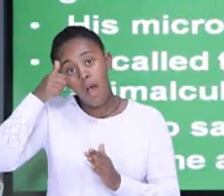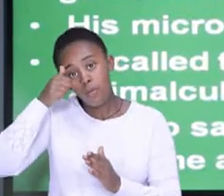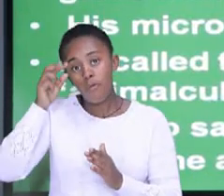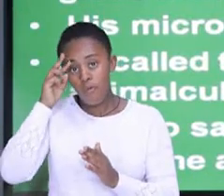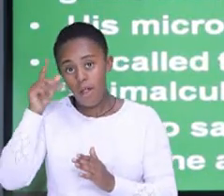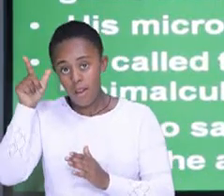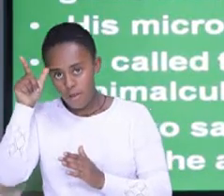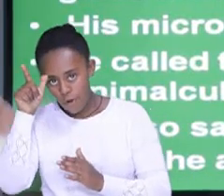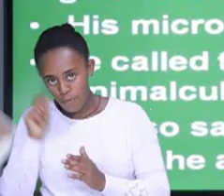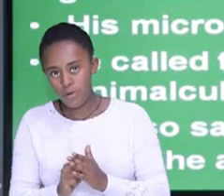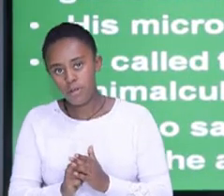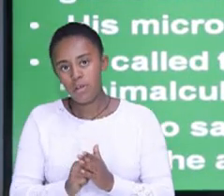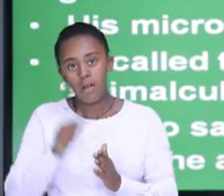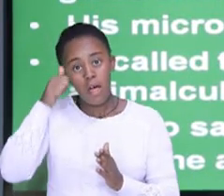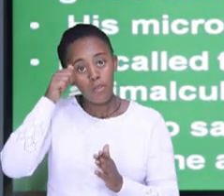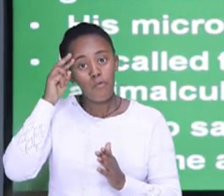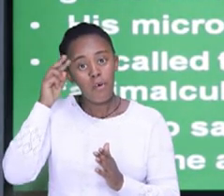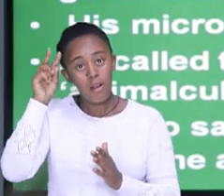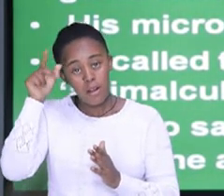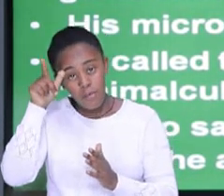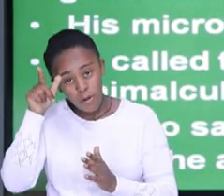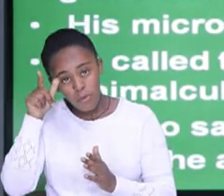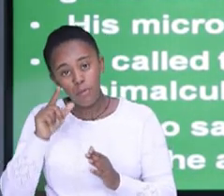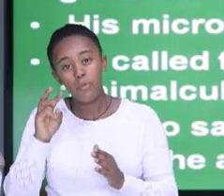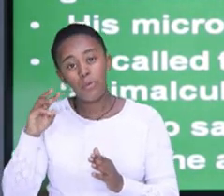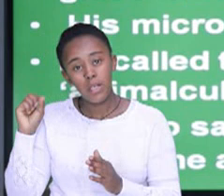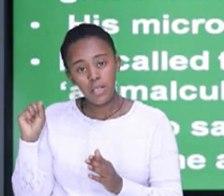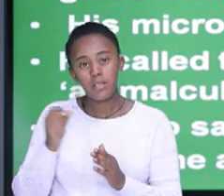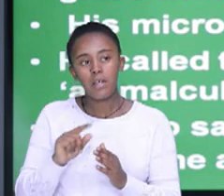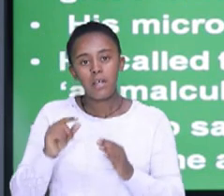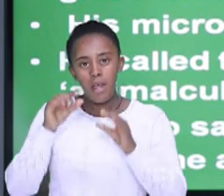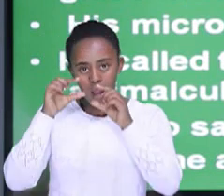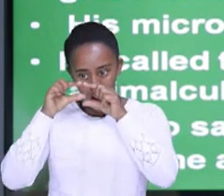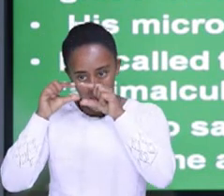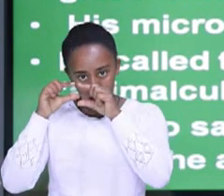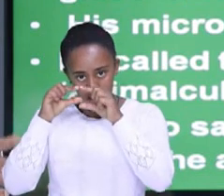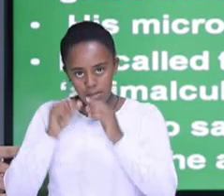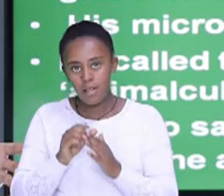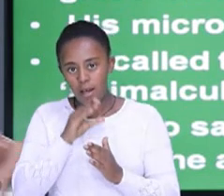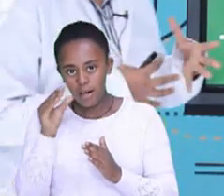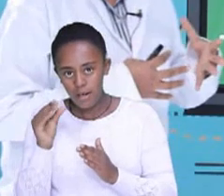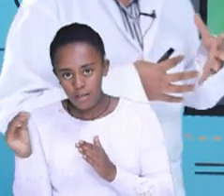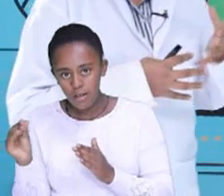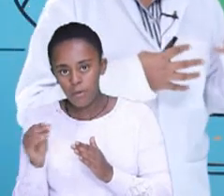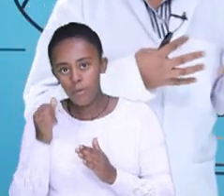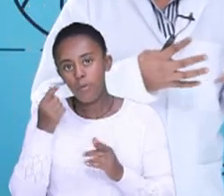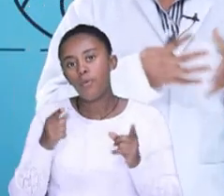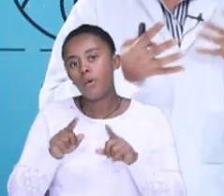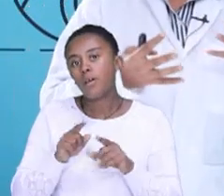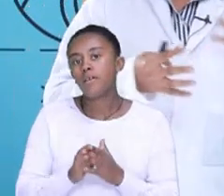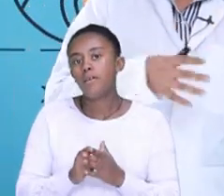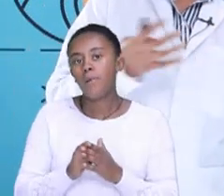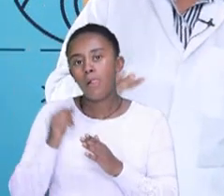van Leeuwenhoek. Anton van Leeuwenhoek was a lens grinder, and when he